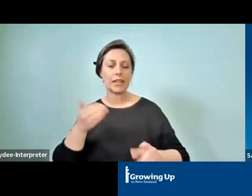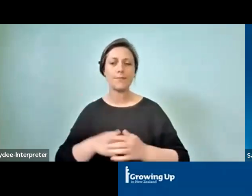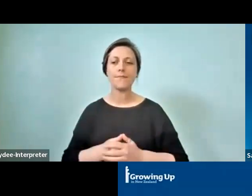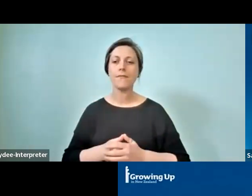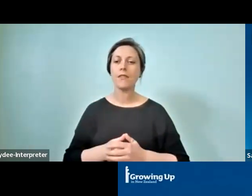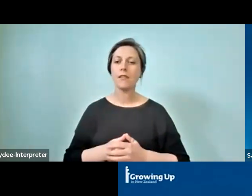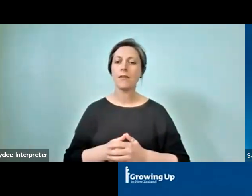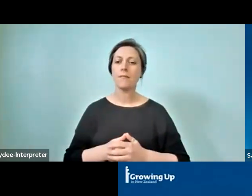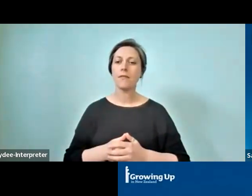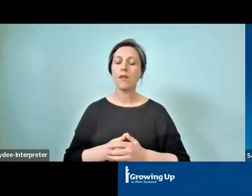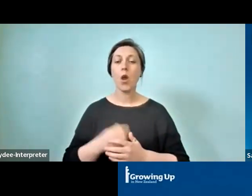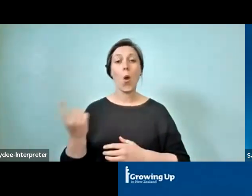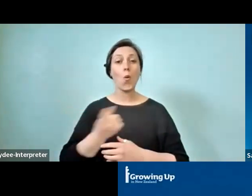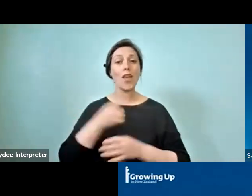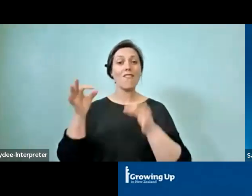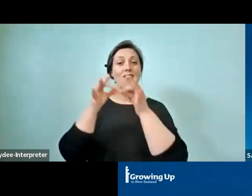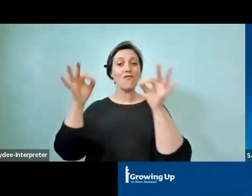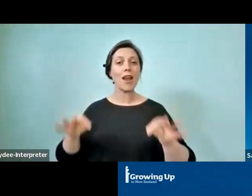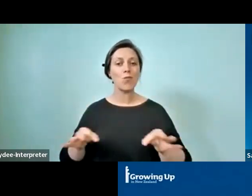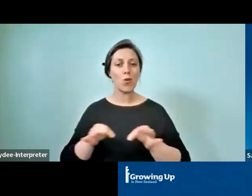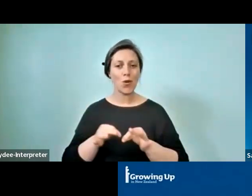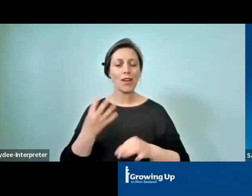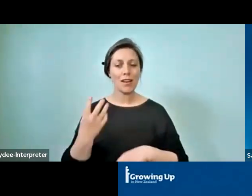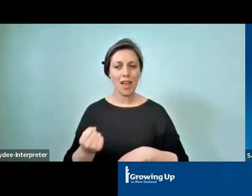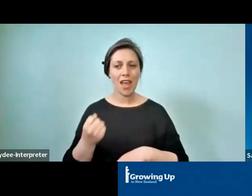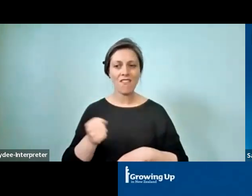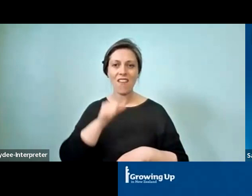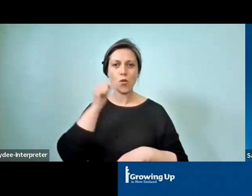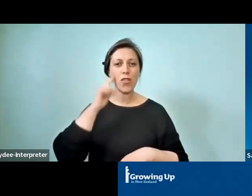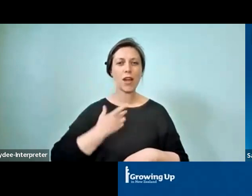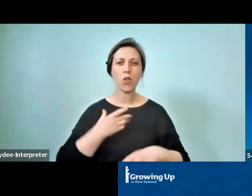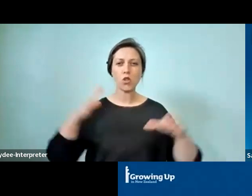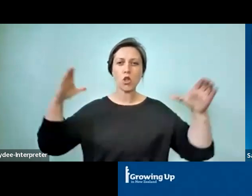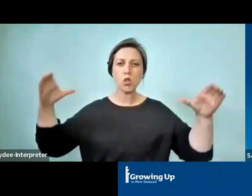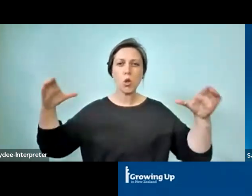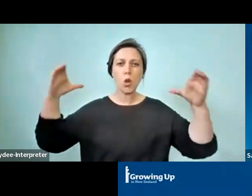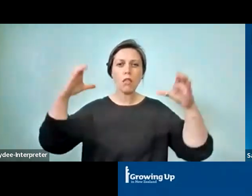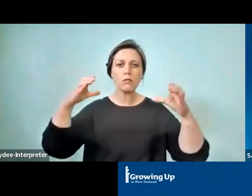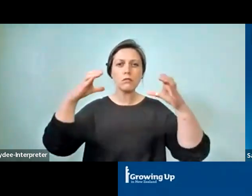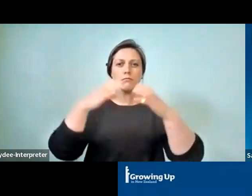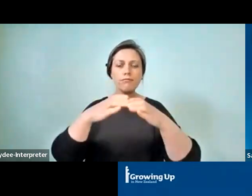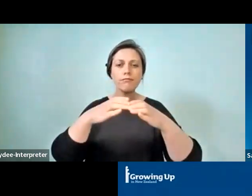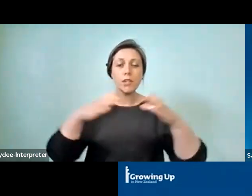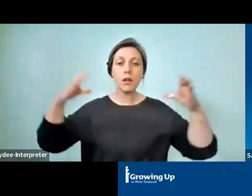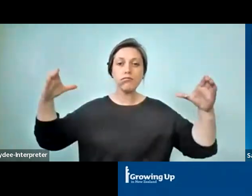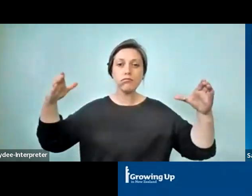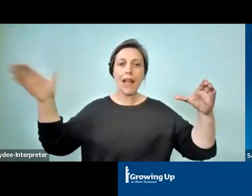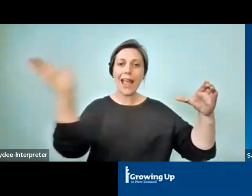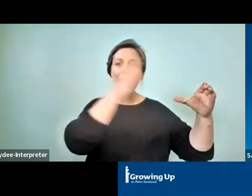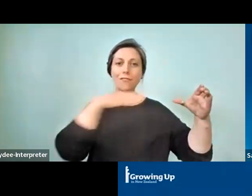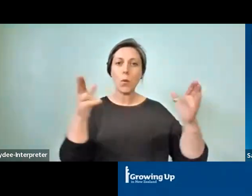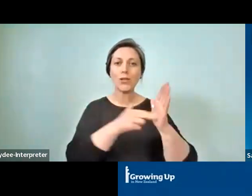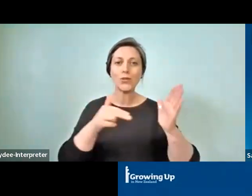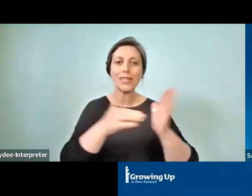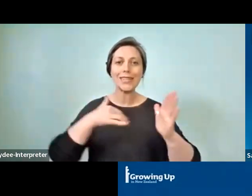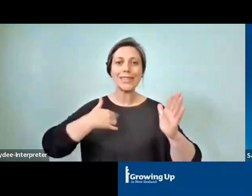framework, which is an ecological framework. And if you think of the circles, the outside circle is that everybody in New Zealand needs to have the resources